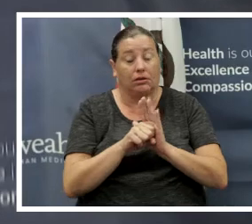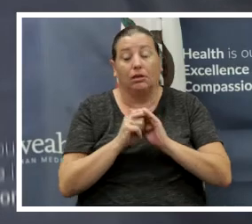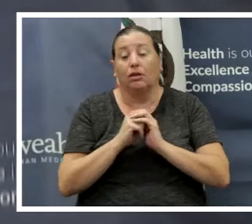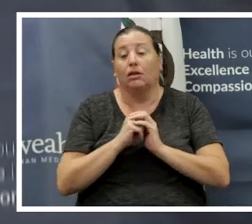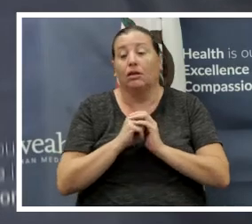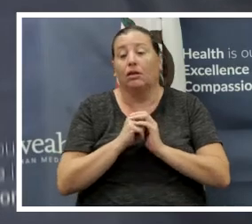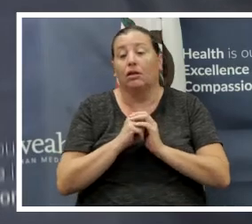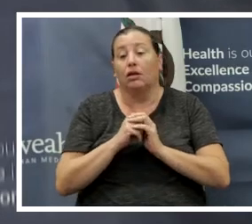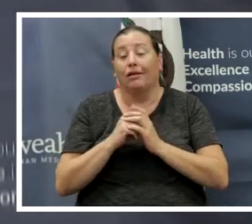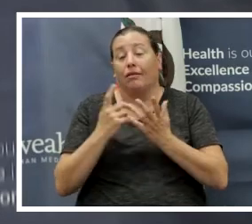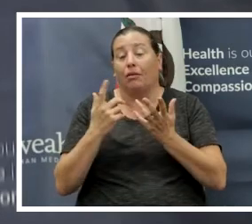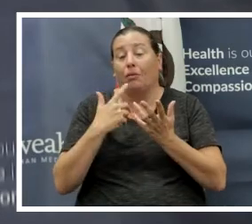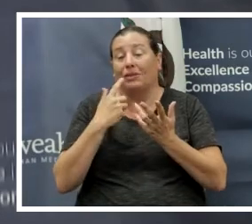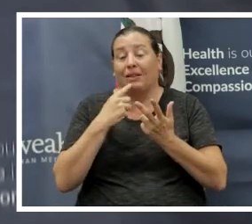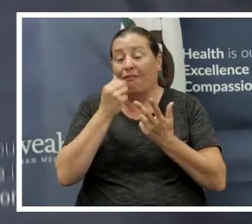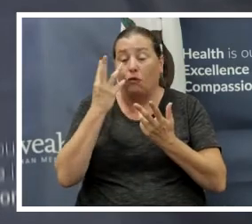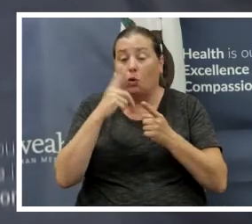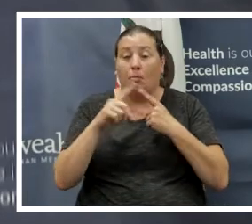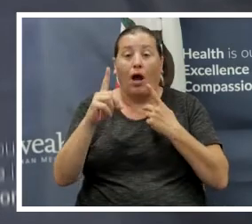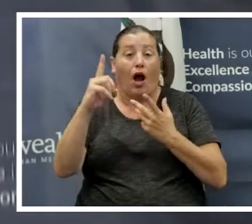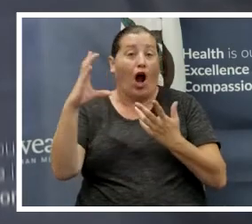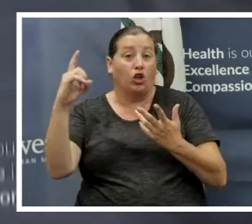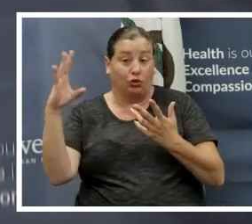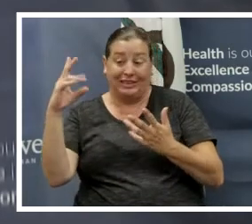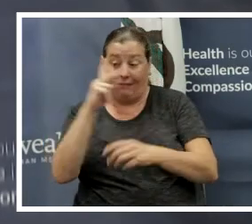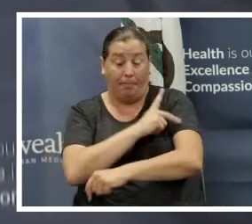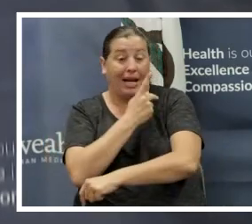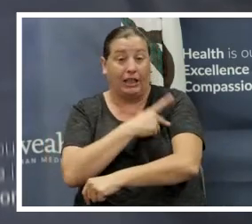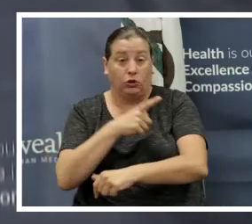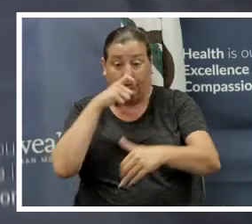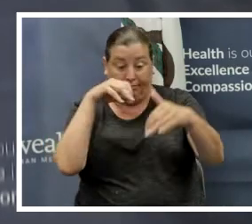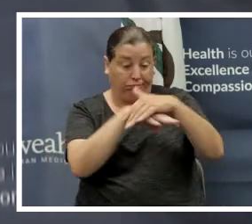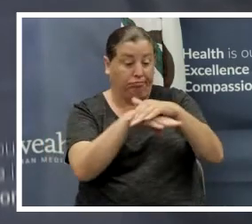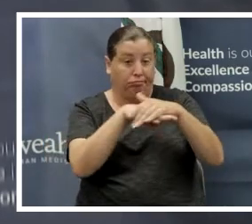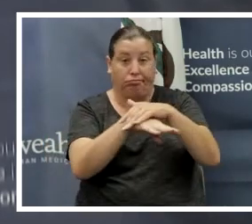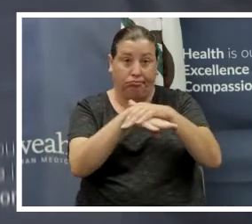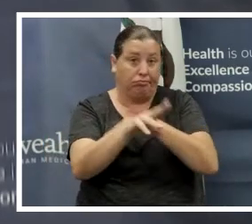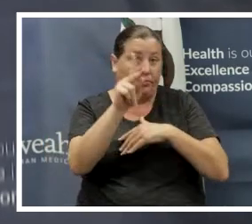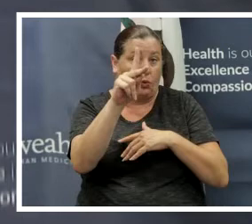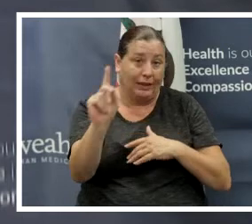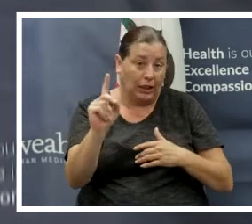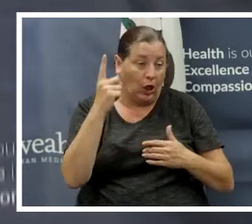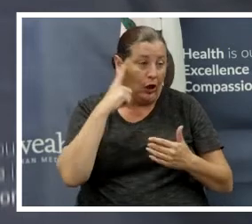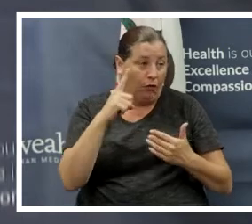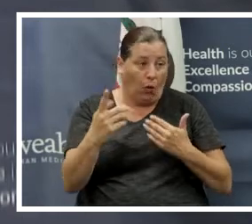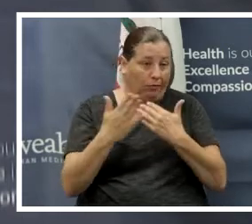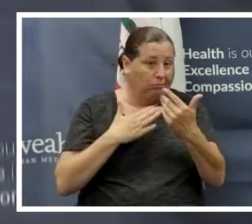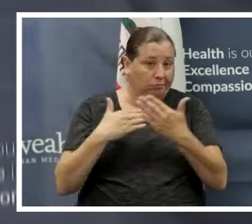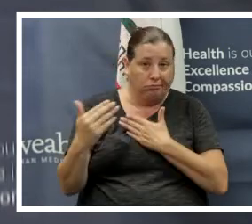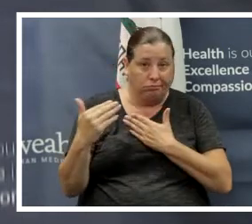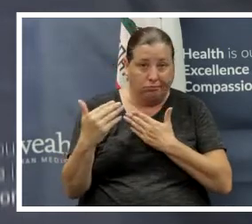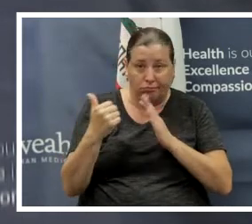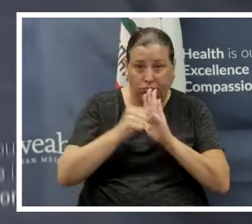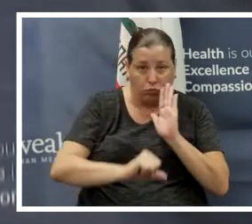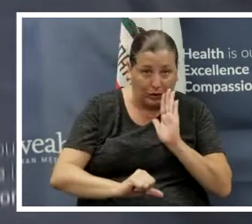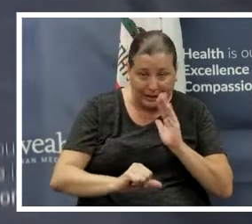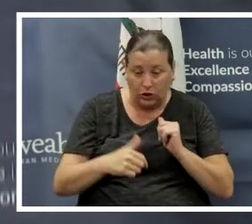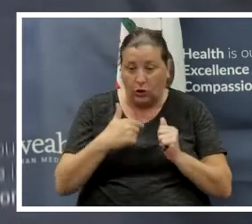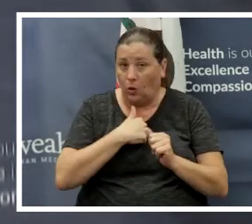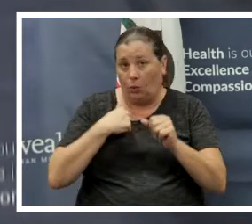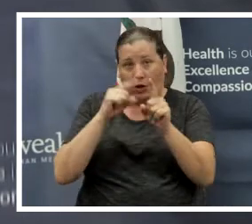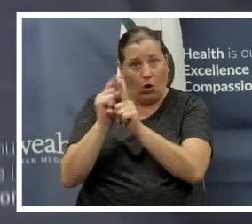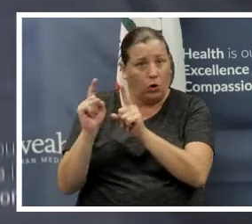but the hundreds of patients that are coming into Kaweah Delta for elective procedures, we also test